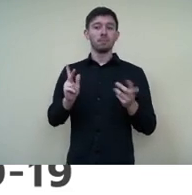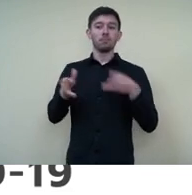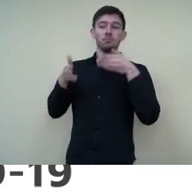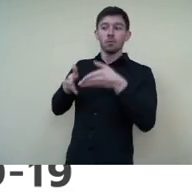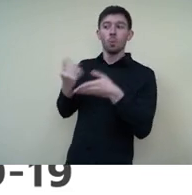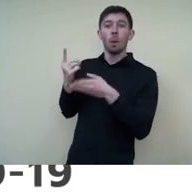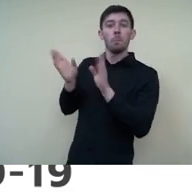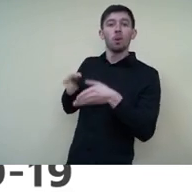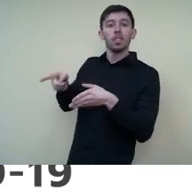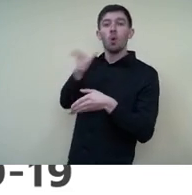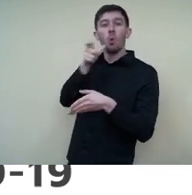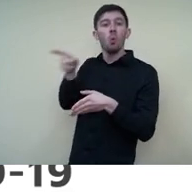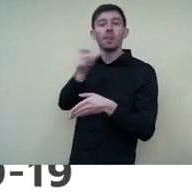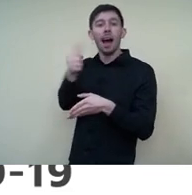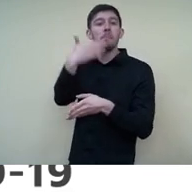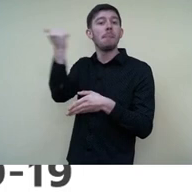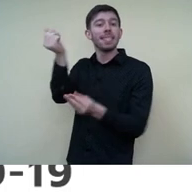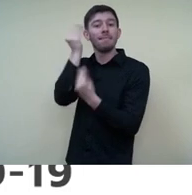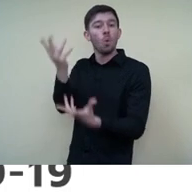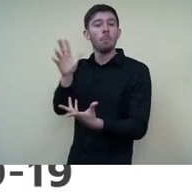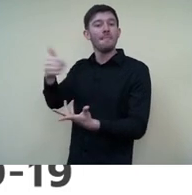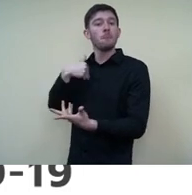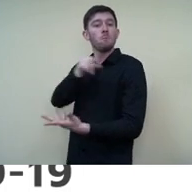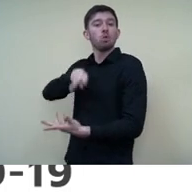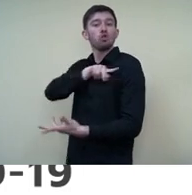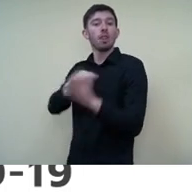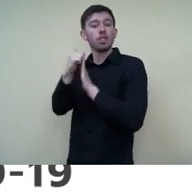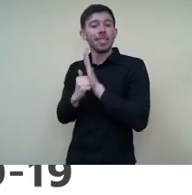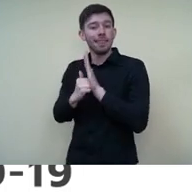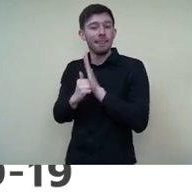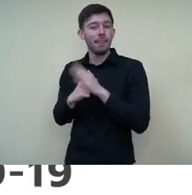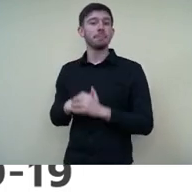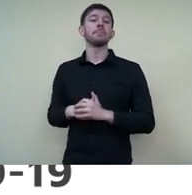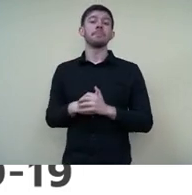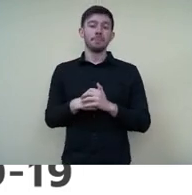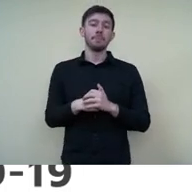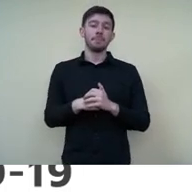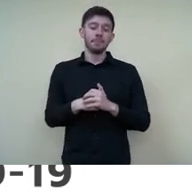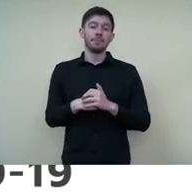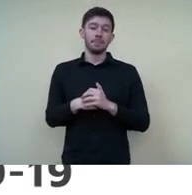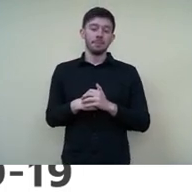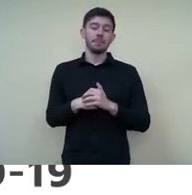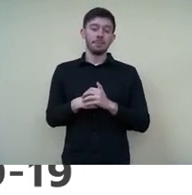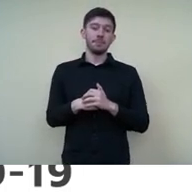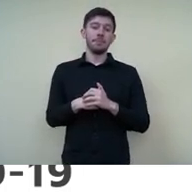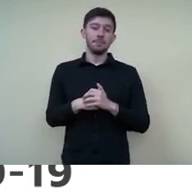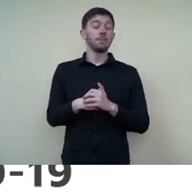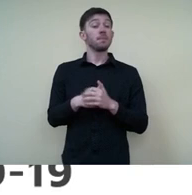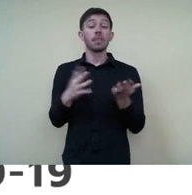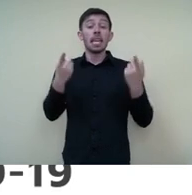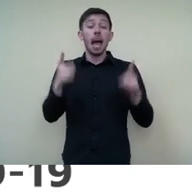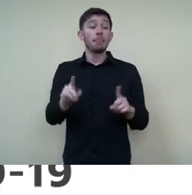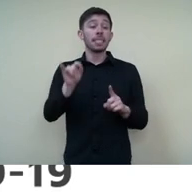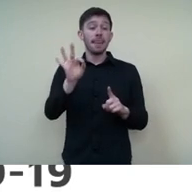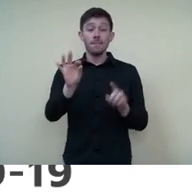not always be best informed, may have a personal agenda, right? And then you have community types here. So what happens if you're